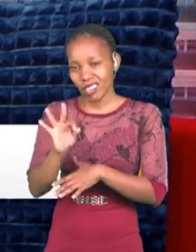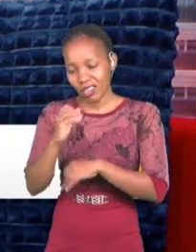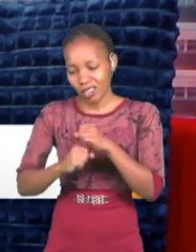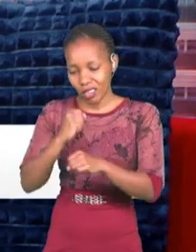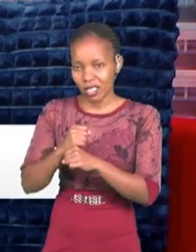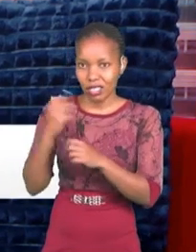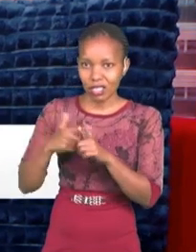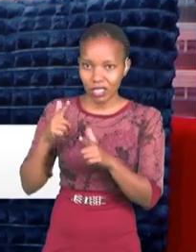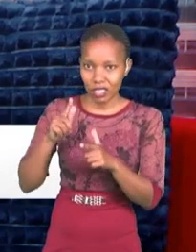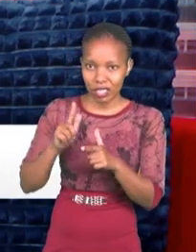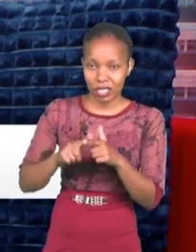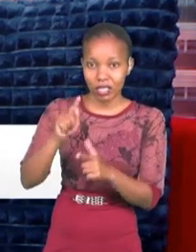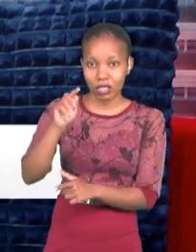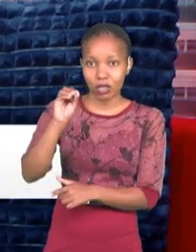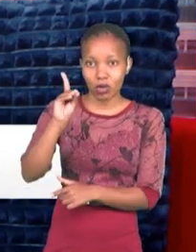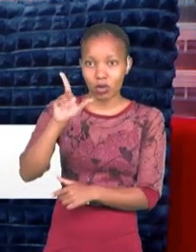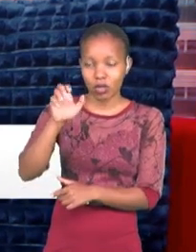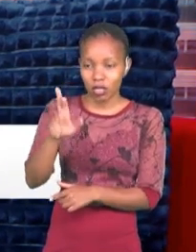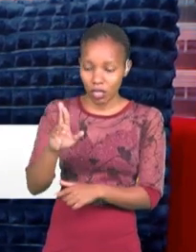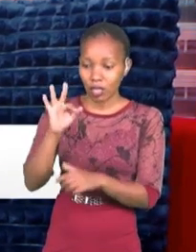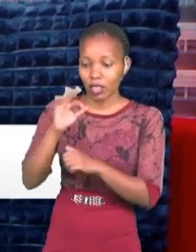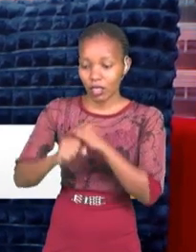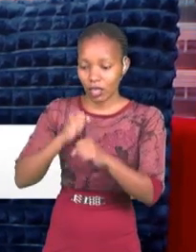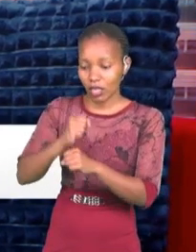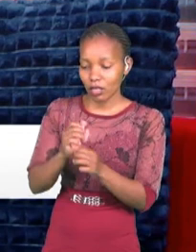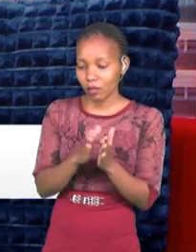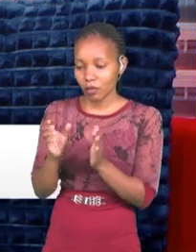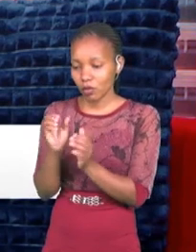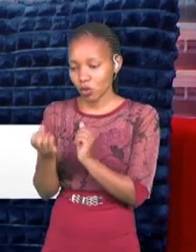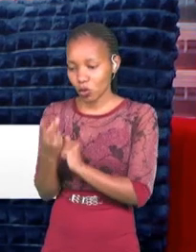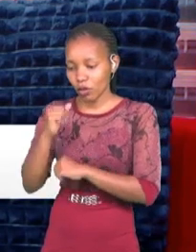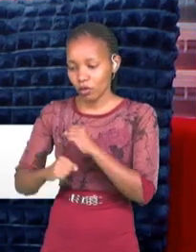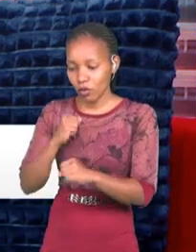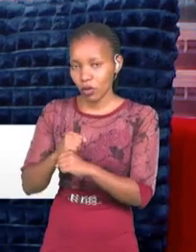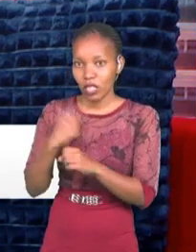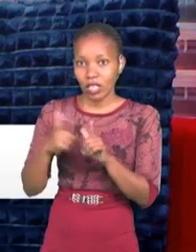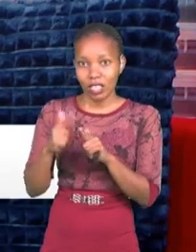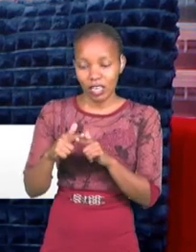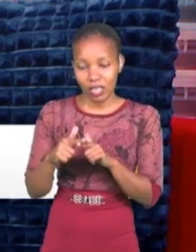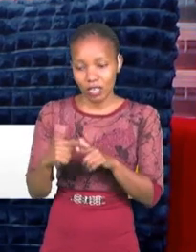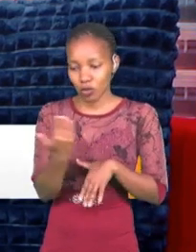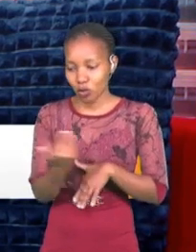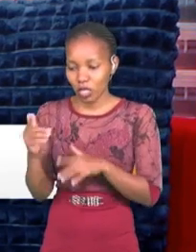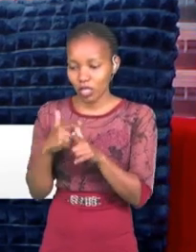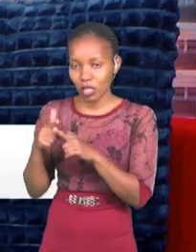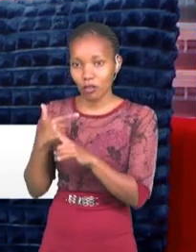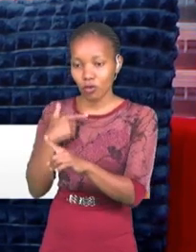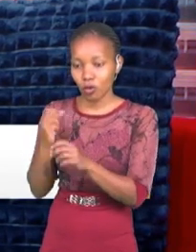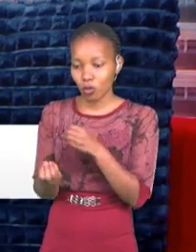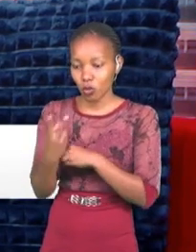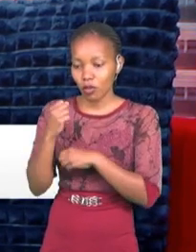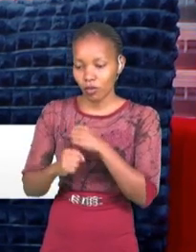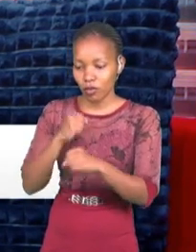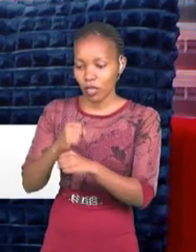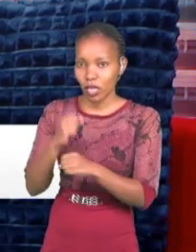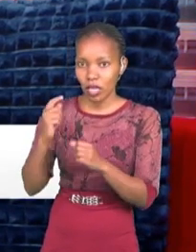3 years, it is called as toddler. From 3 year to 12 year, it is called as children, child. And from 12 year to 18